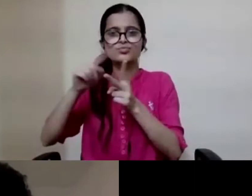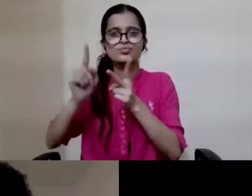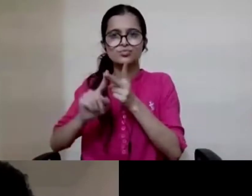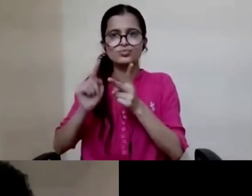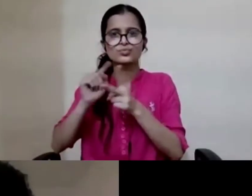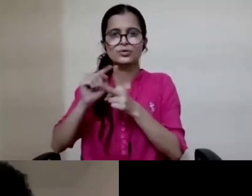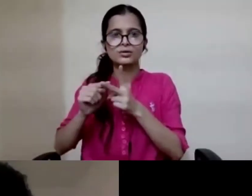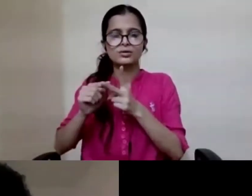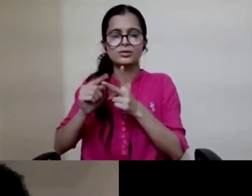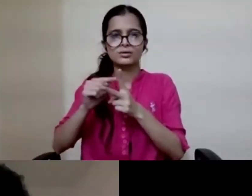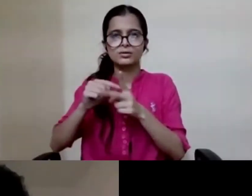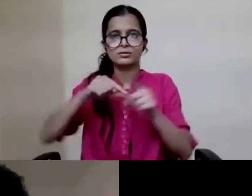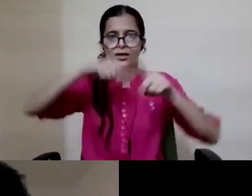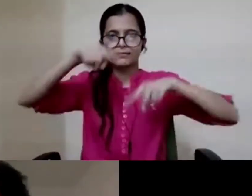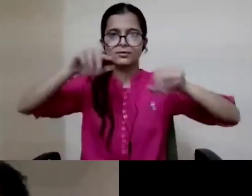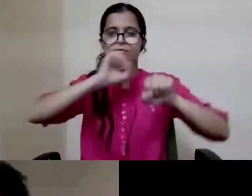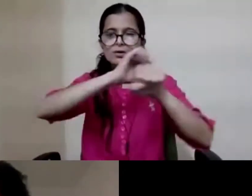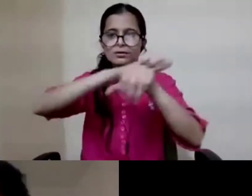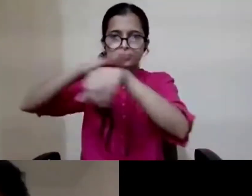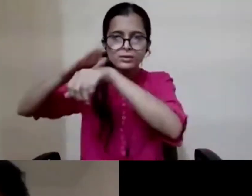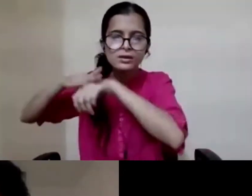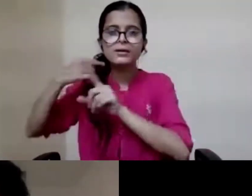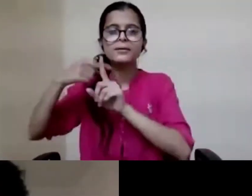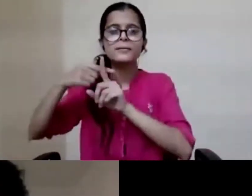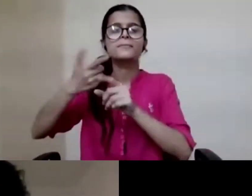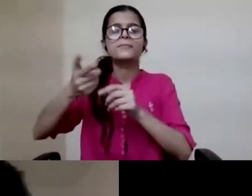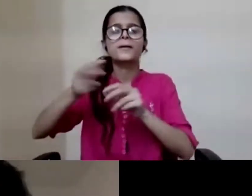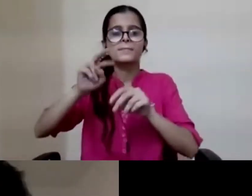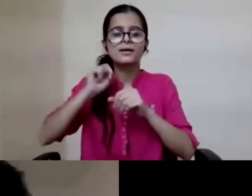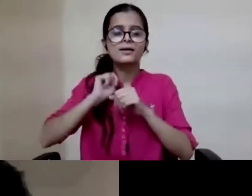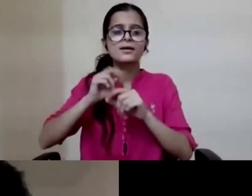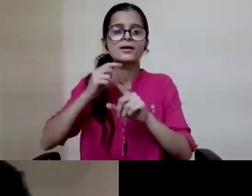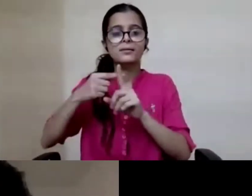of experiences and meanings and participation,